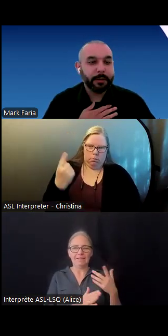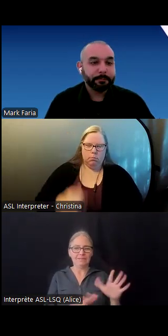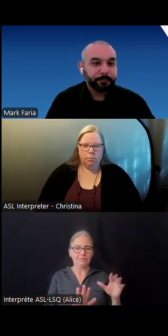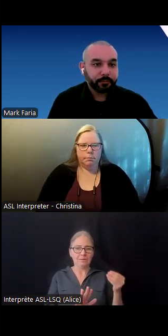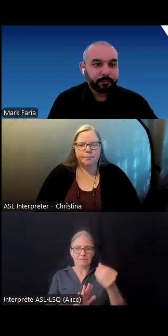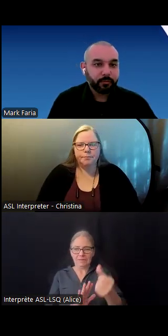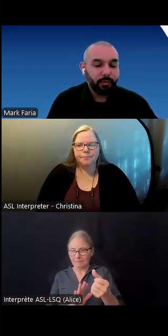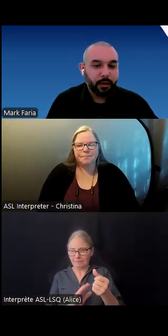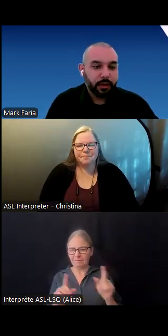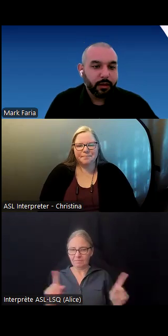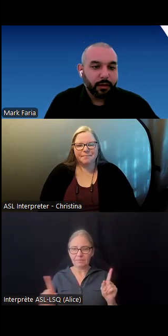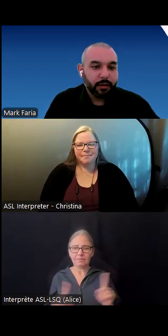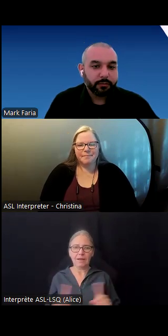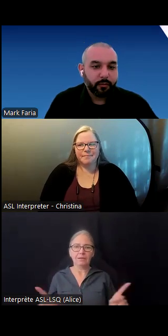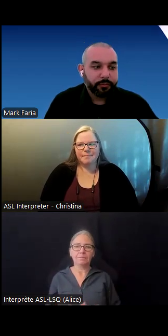Pardon me.